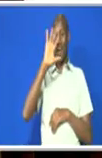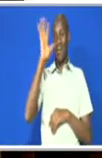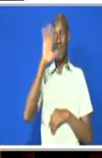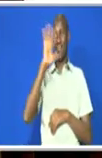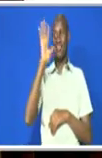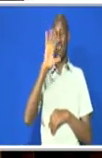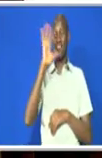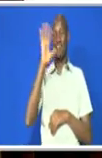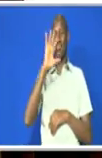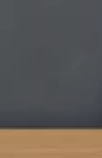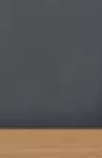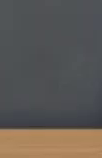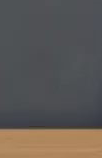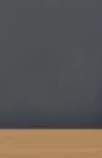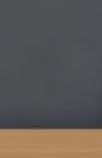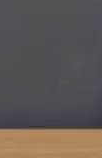bye.